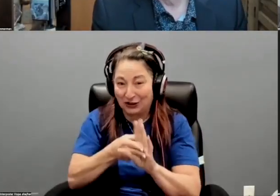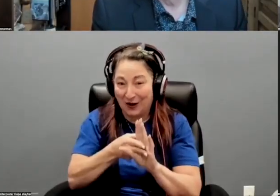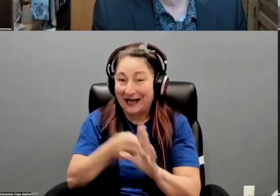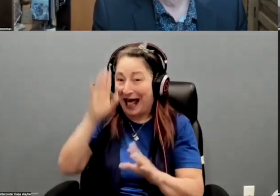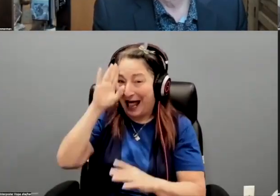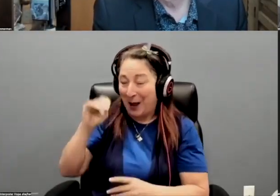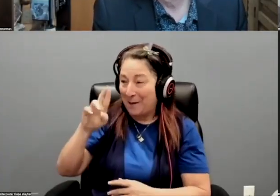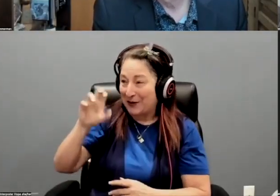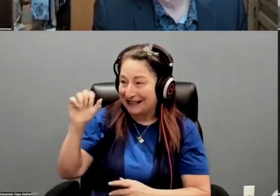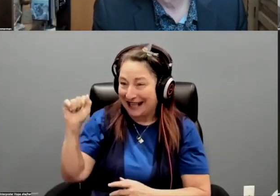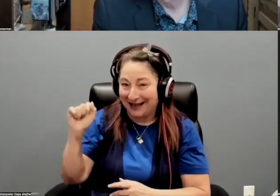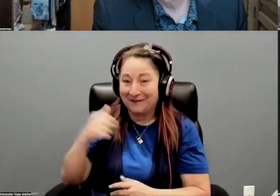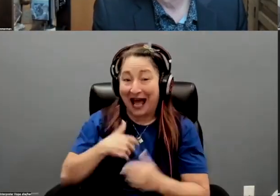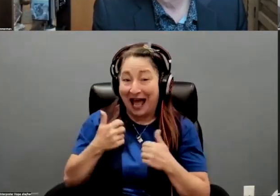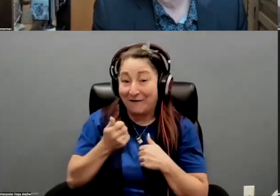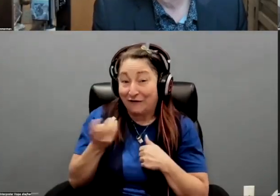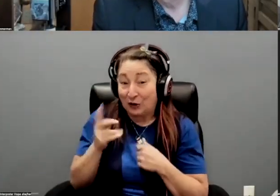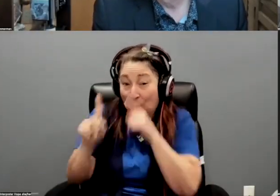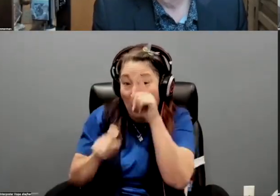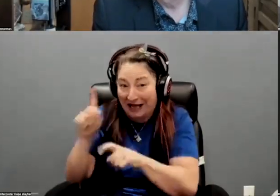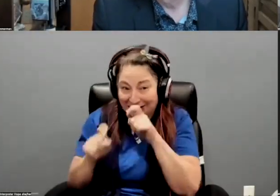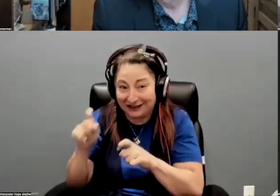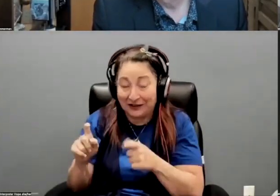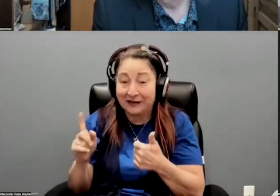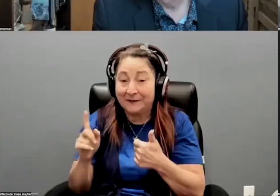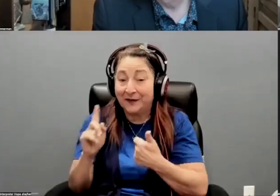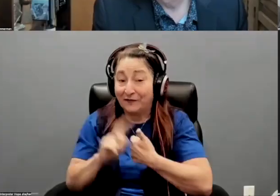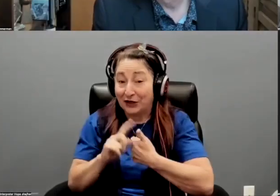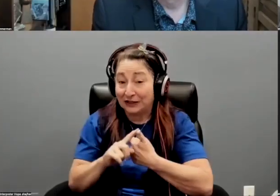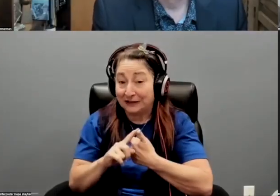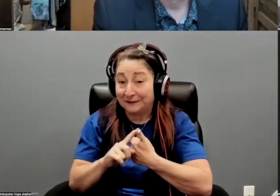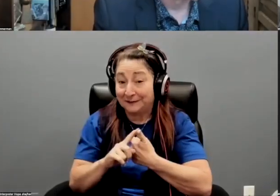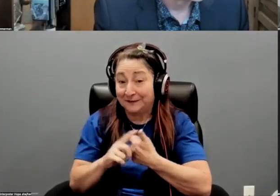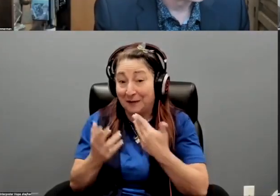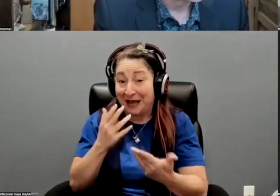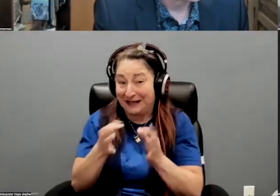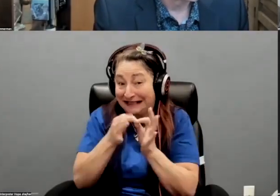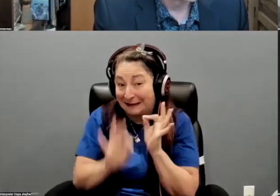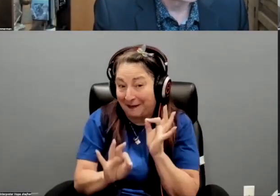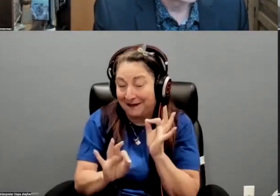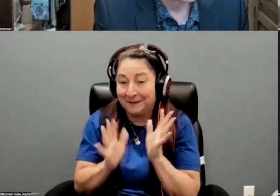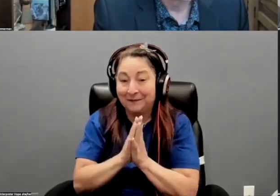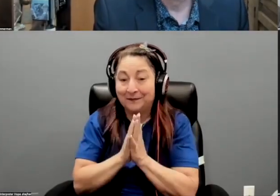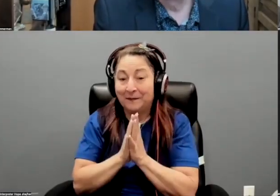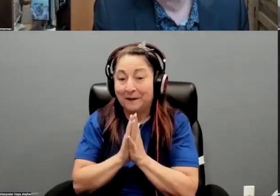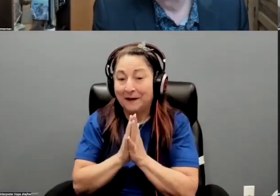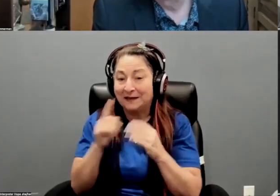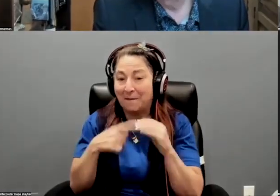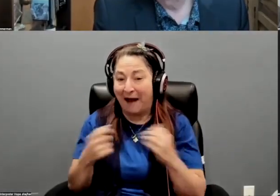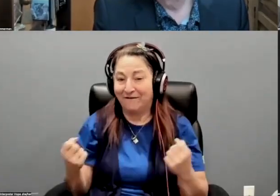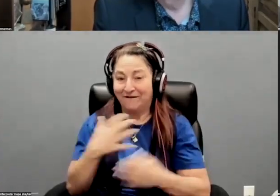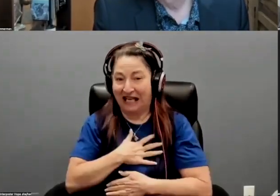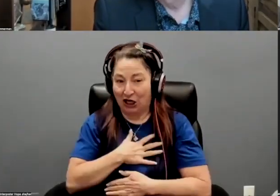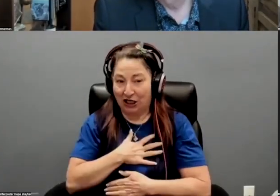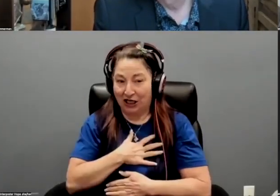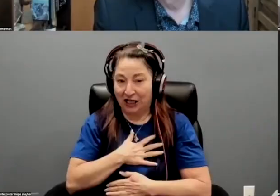Marissa. I have a couple questions. One is, I don't know, might be a little simple. It's about fear.